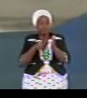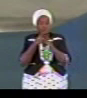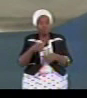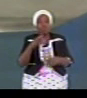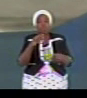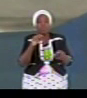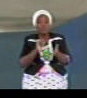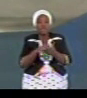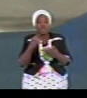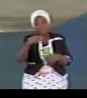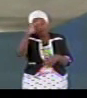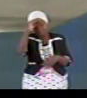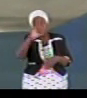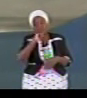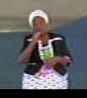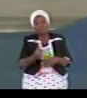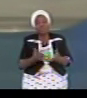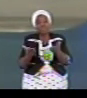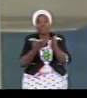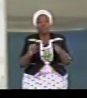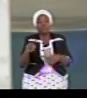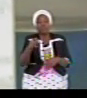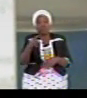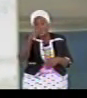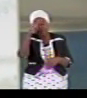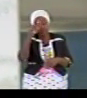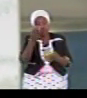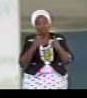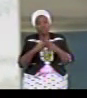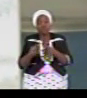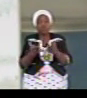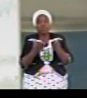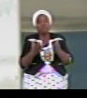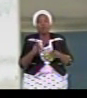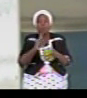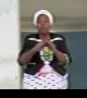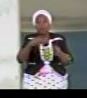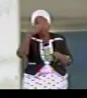not serving you because he wants to serve. It's because of